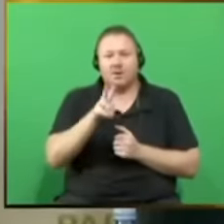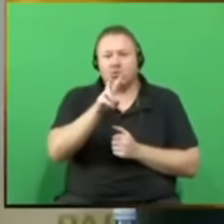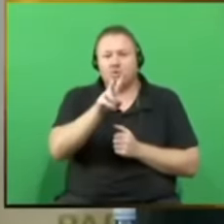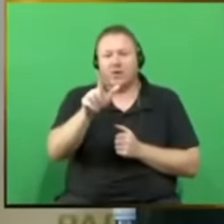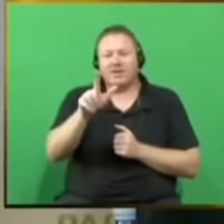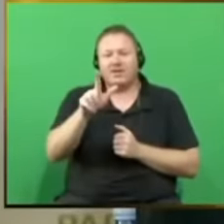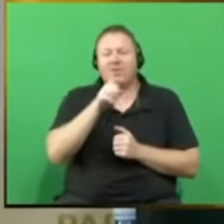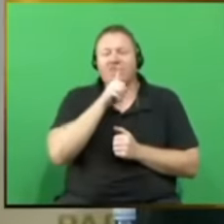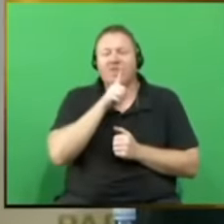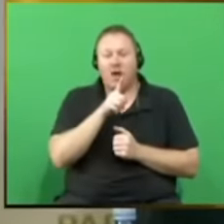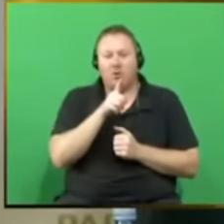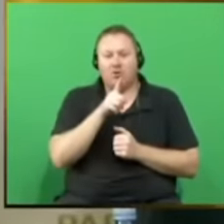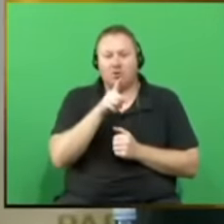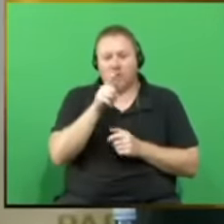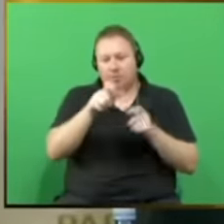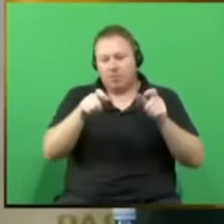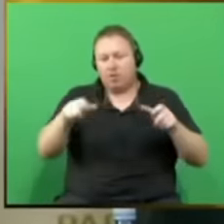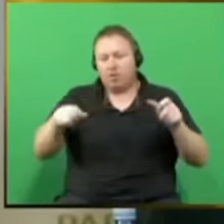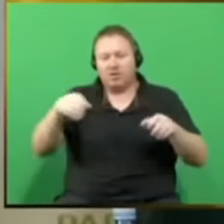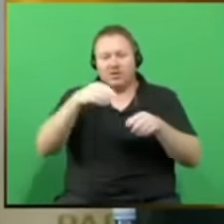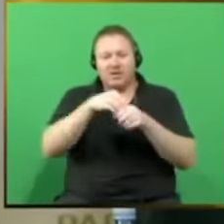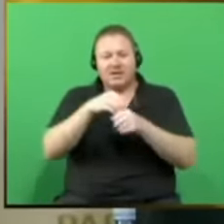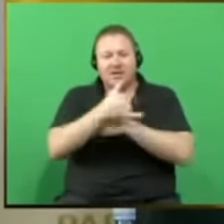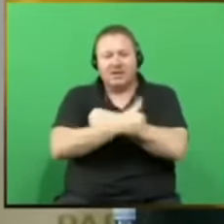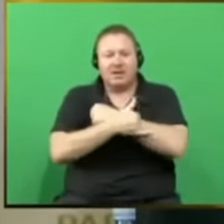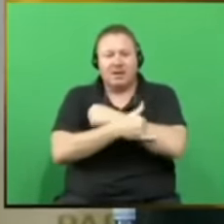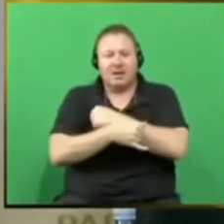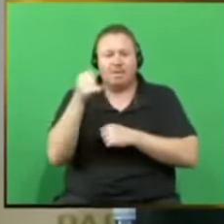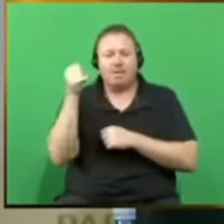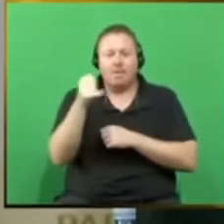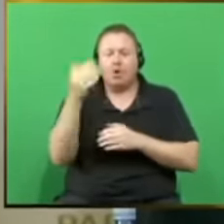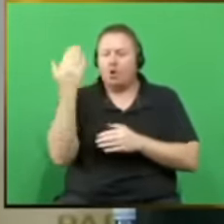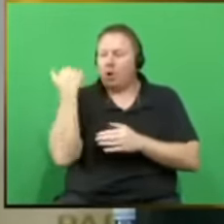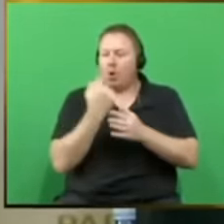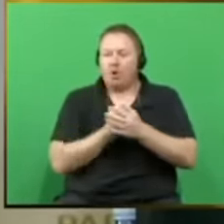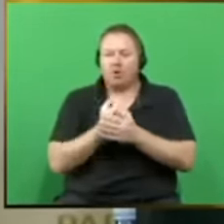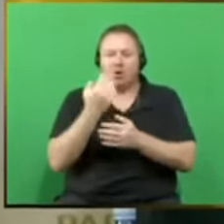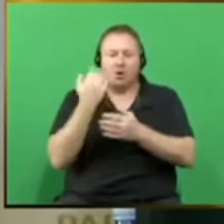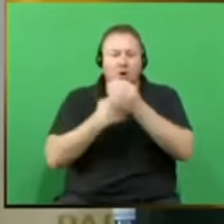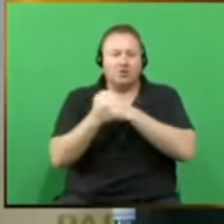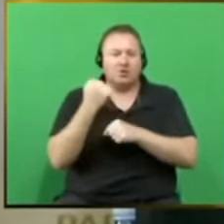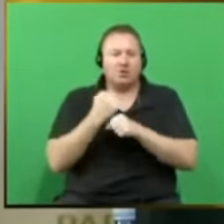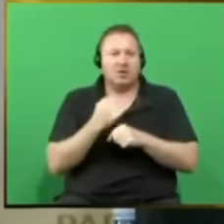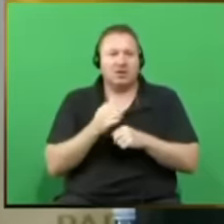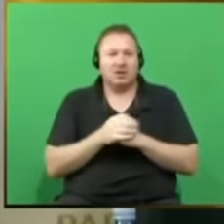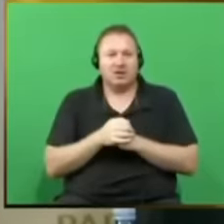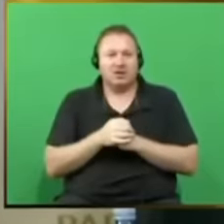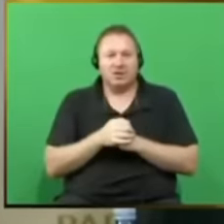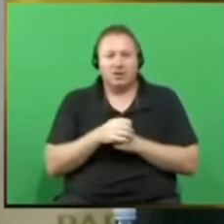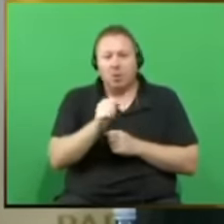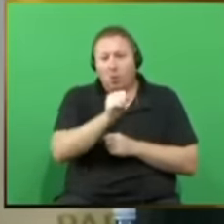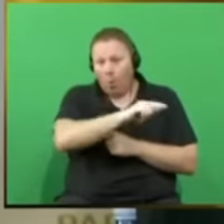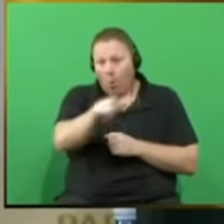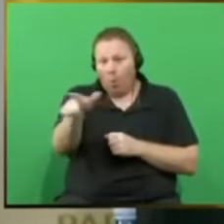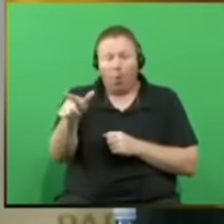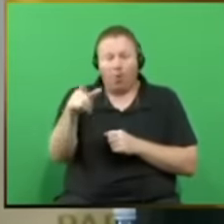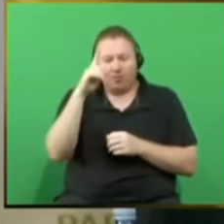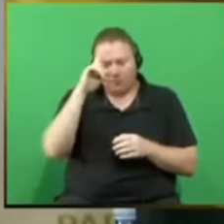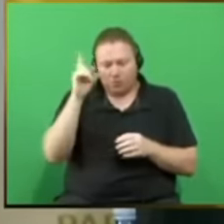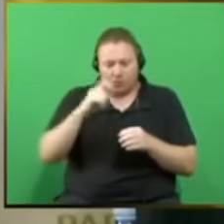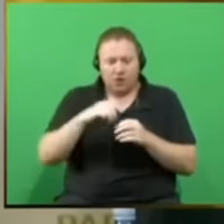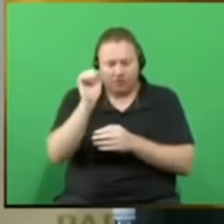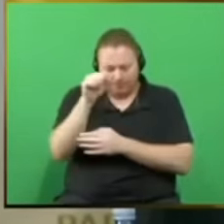27,000 citizens in this country were murdered last year. You should all be hanging your heads in shame.